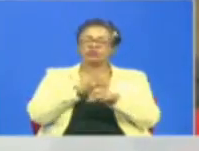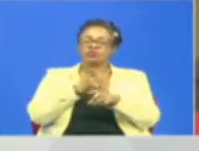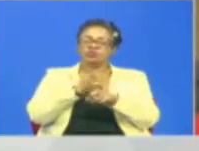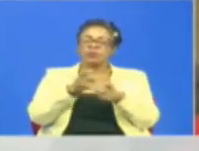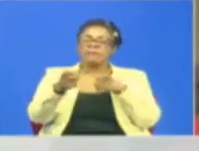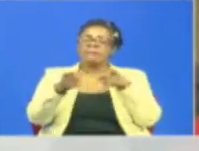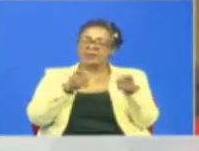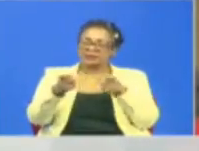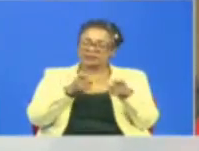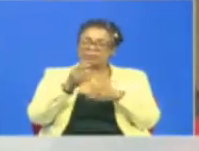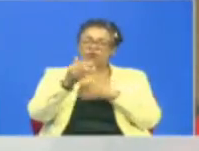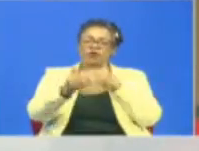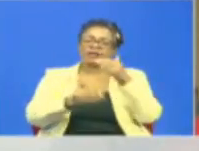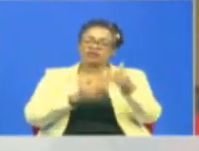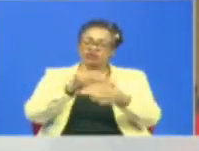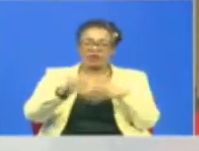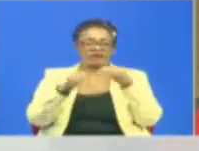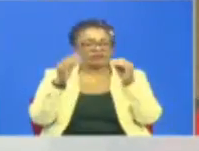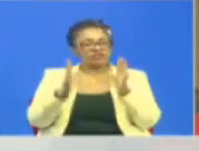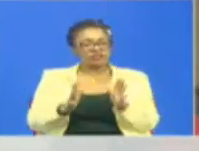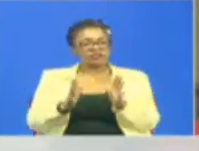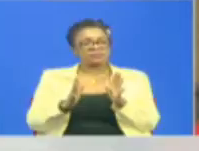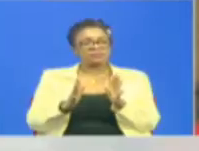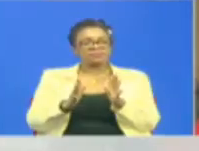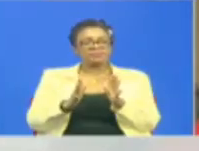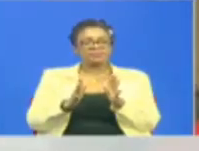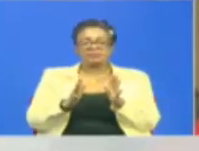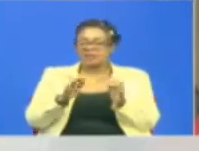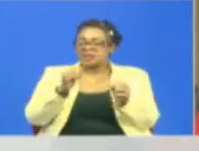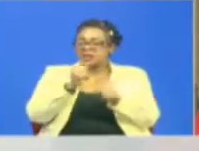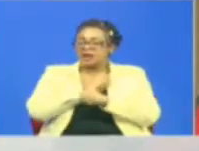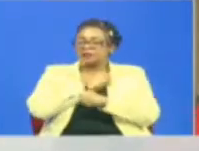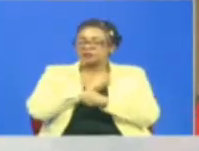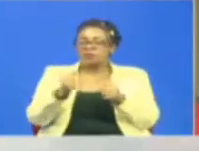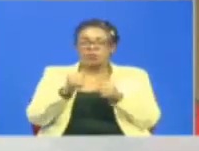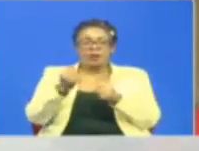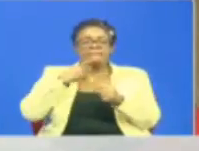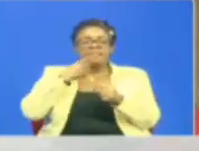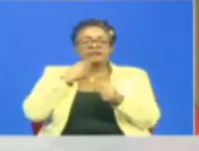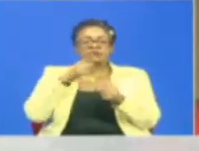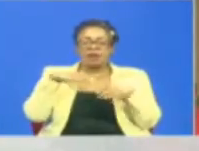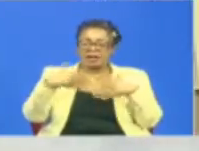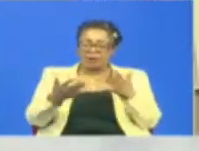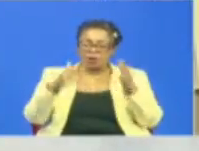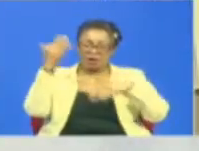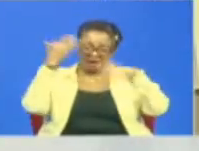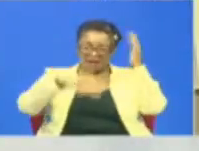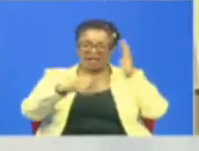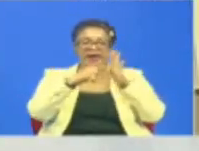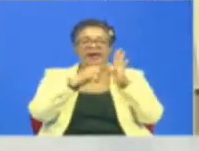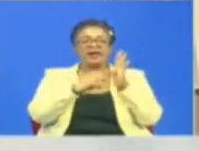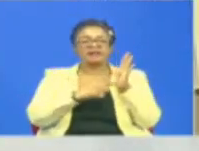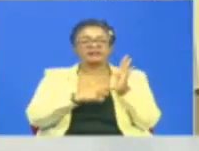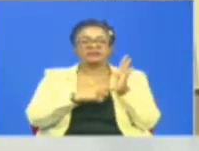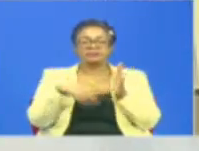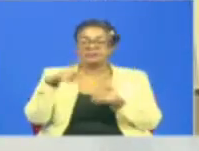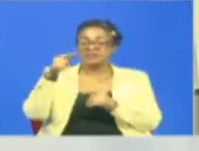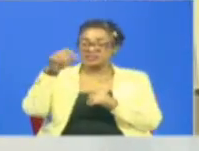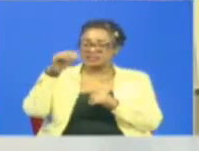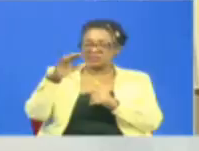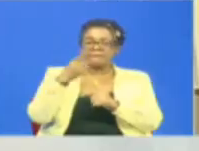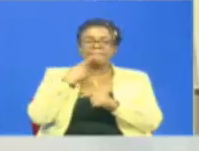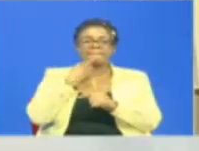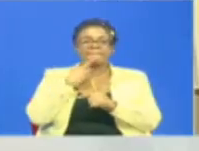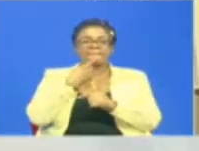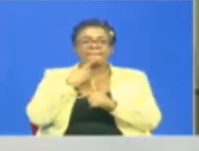promotional progression of teachers. Nowhere does it mention career progression guidelines. The TSC says it has filed an